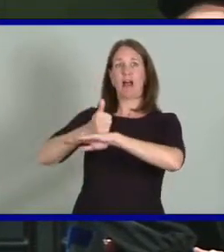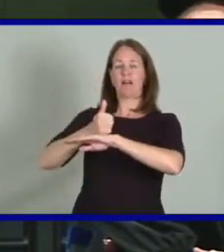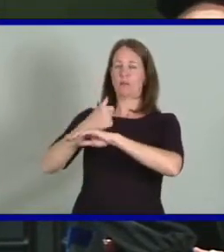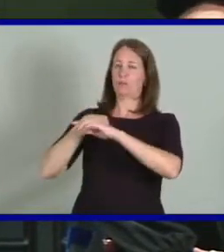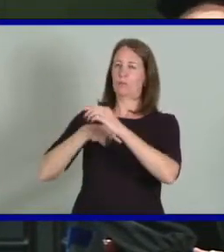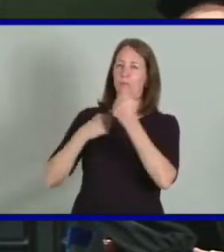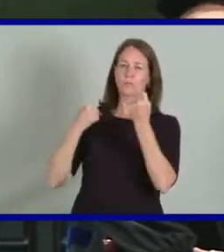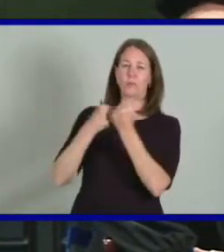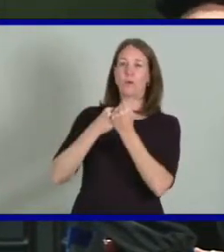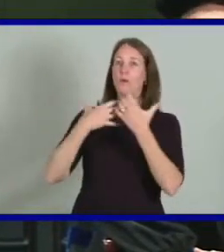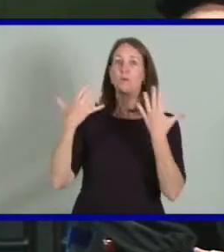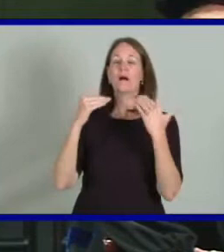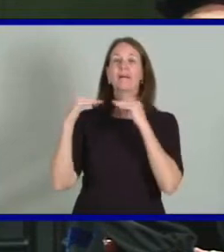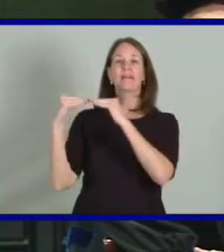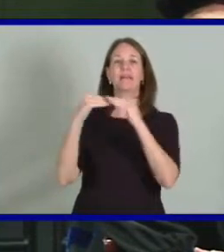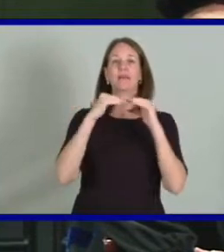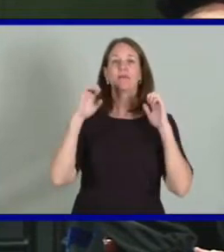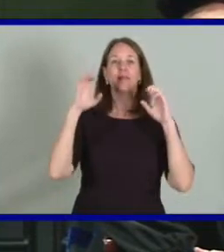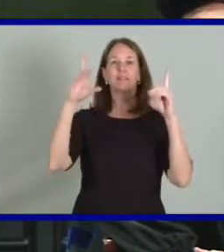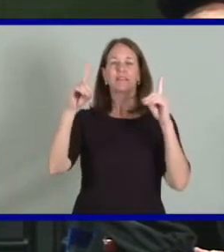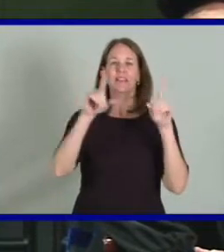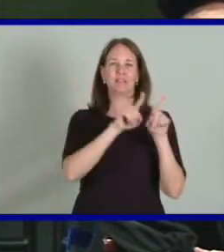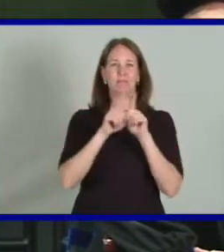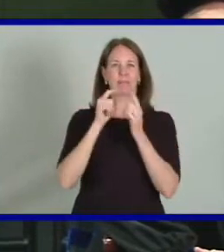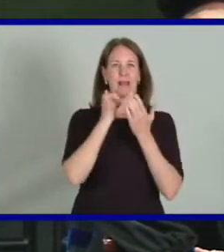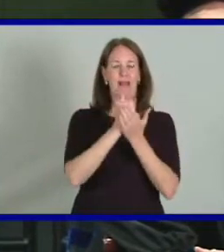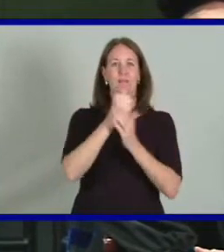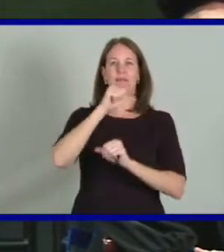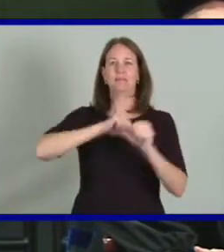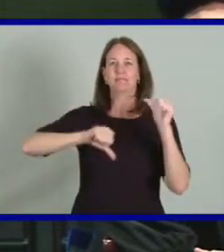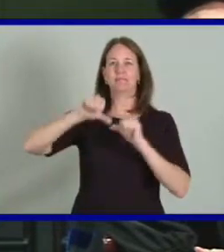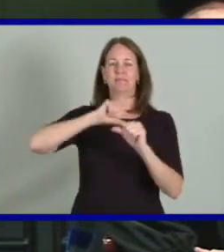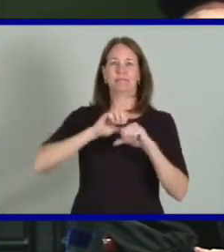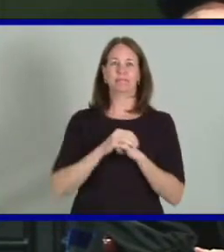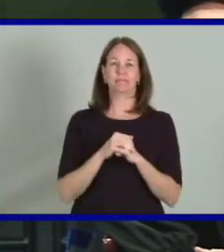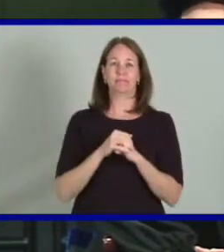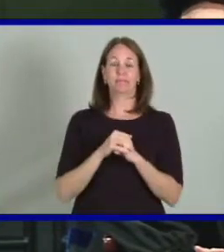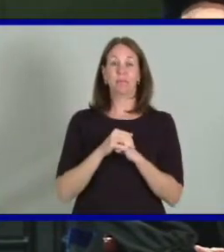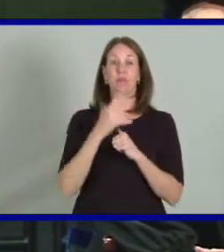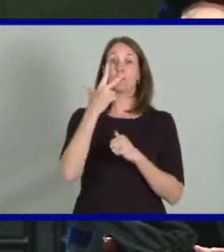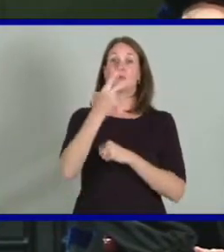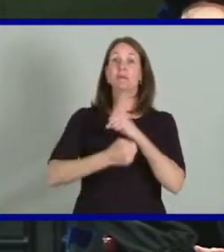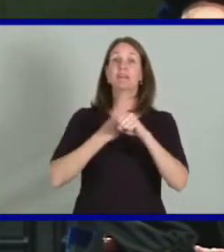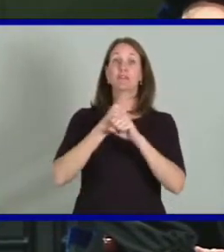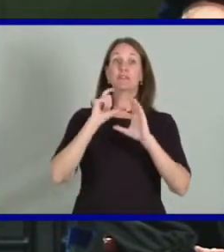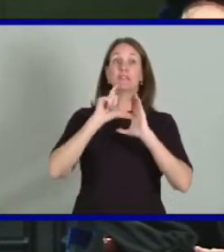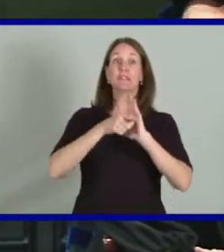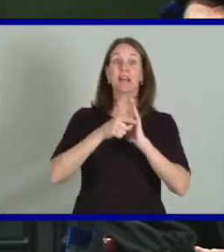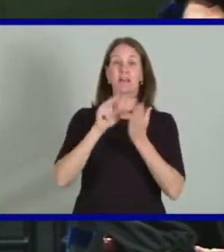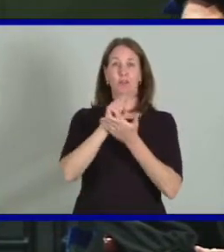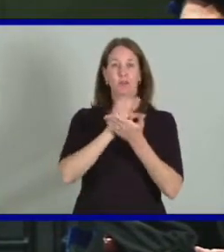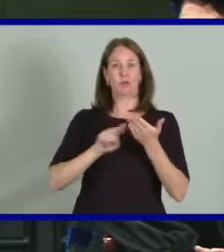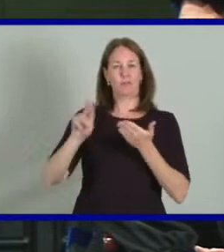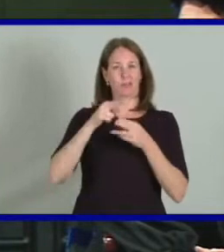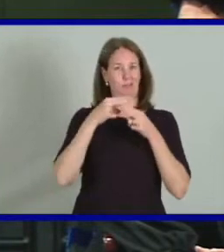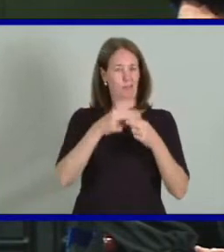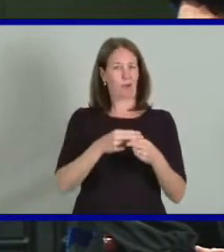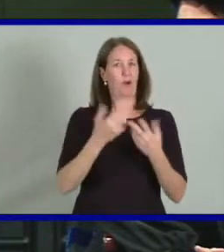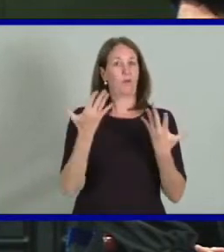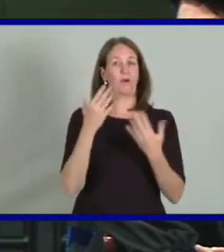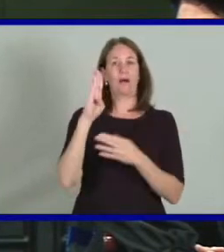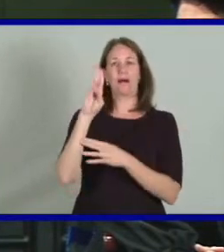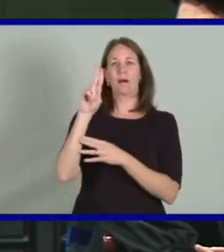of equal education and philanthropy. Just 3 years later, our university, then known as Buchtel